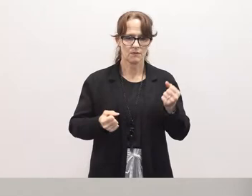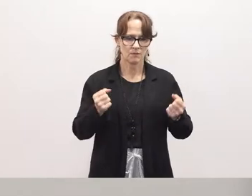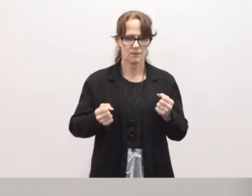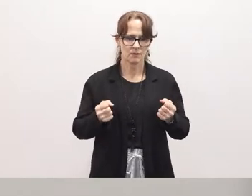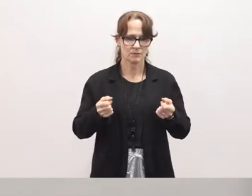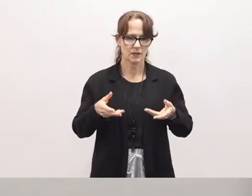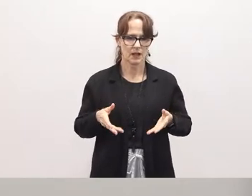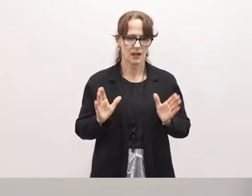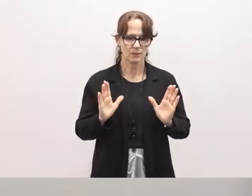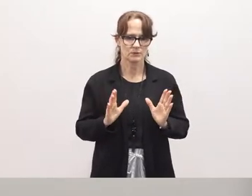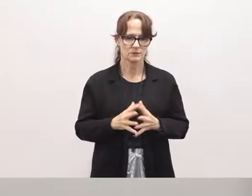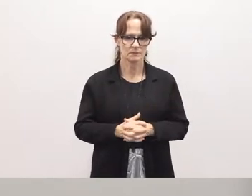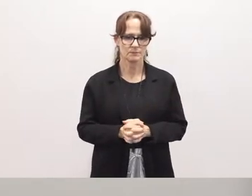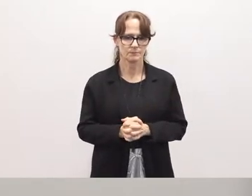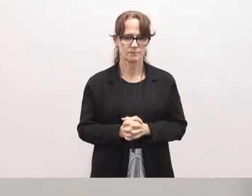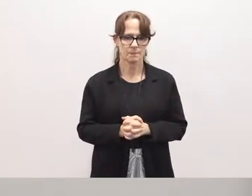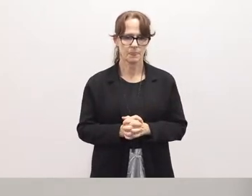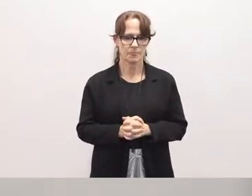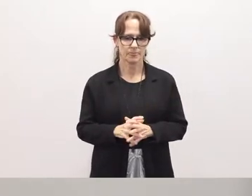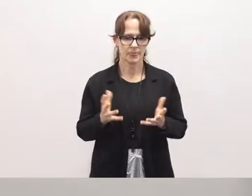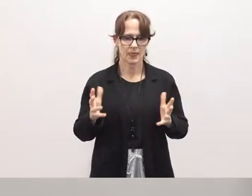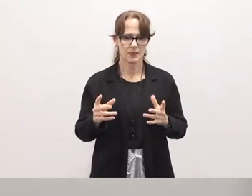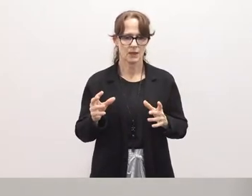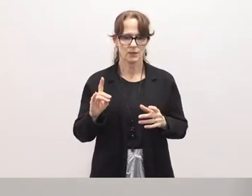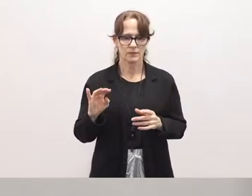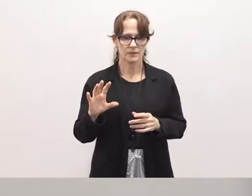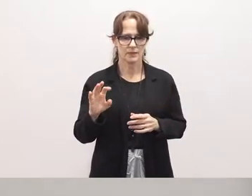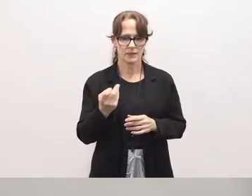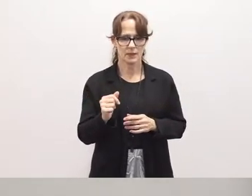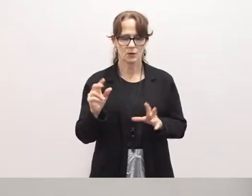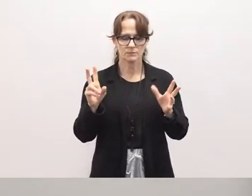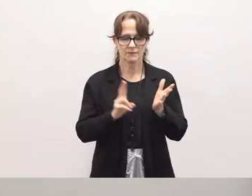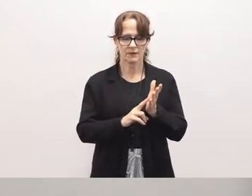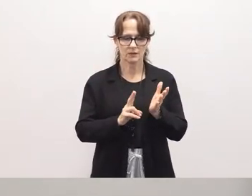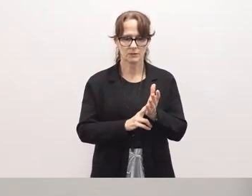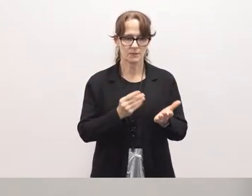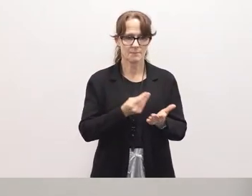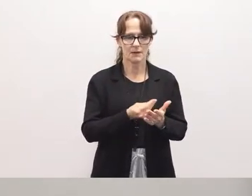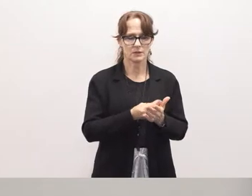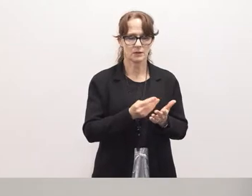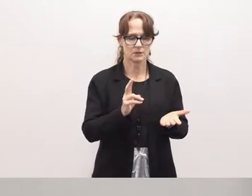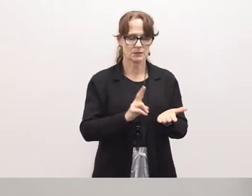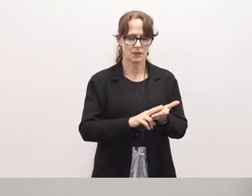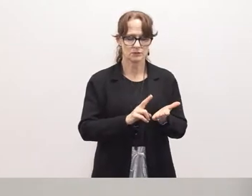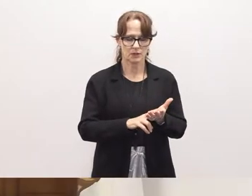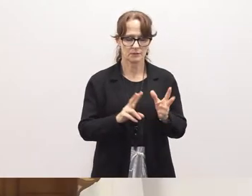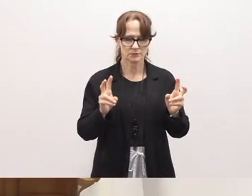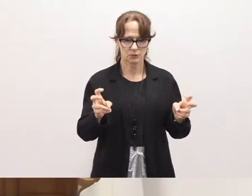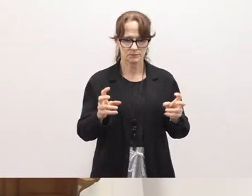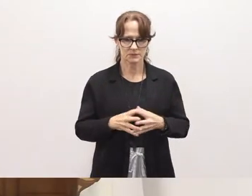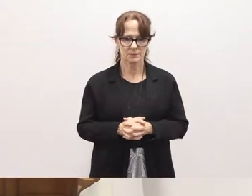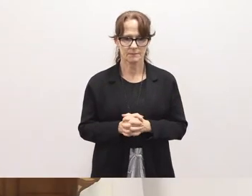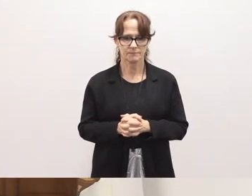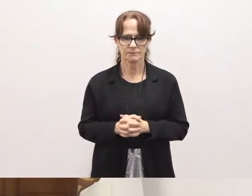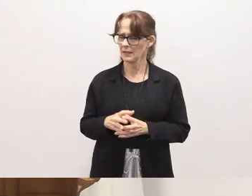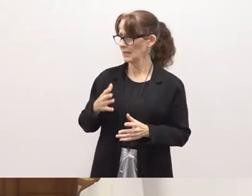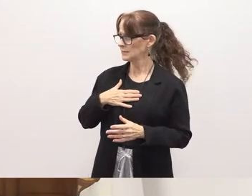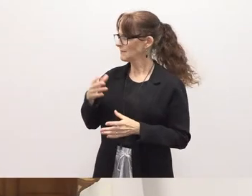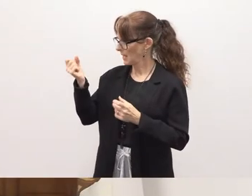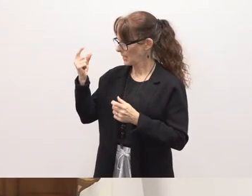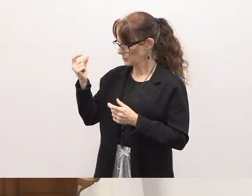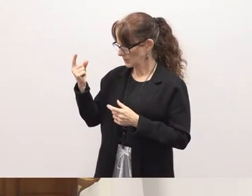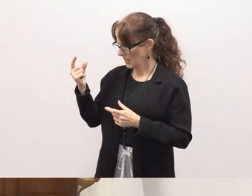allowance. And that, those are the terms of the contract, the monetary terms of the contract. Thank you. And it's my understanding